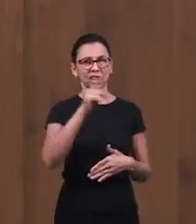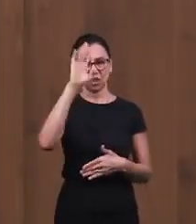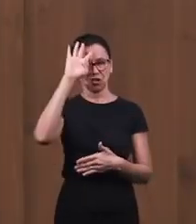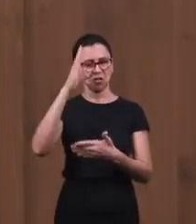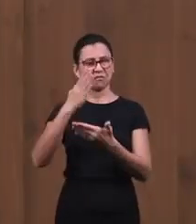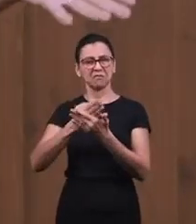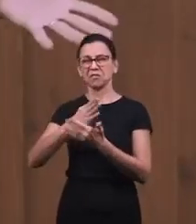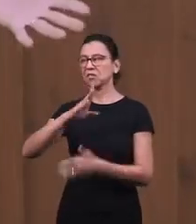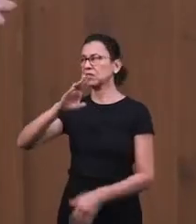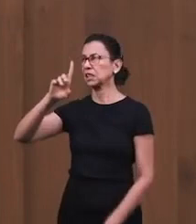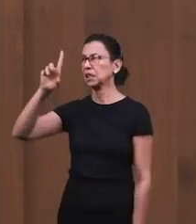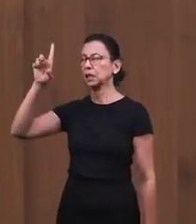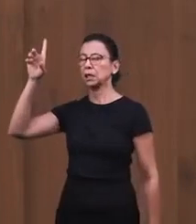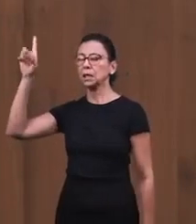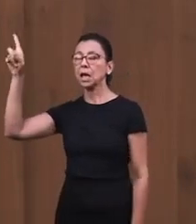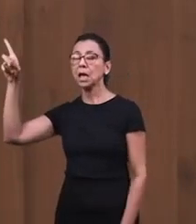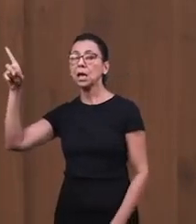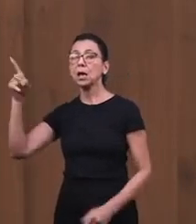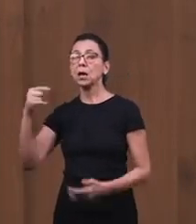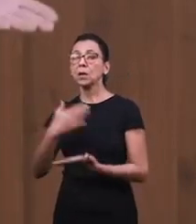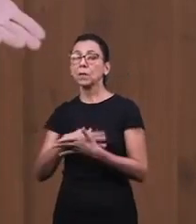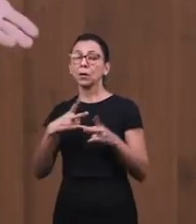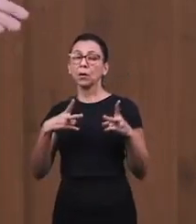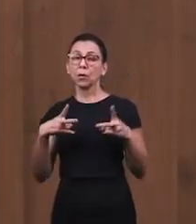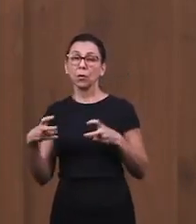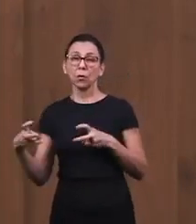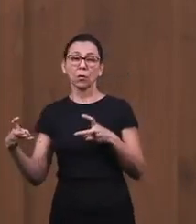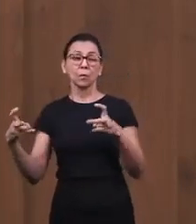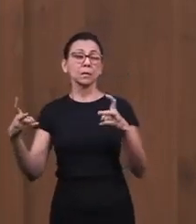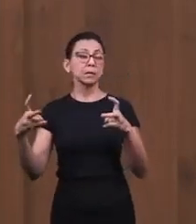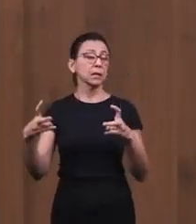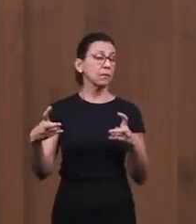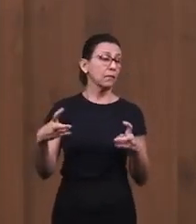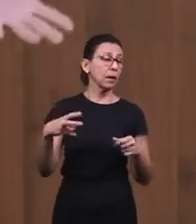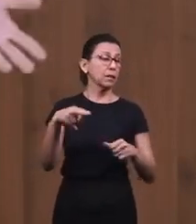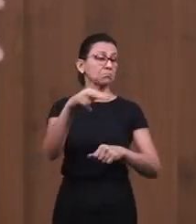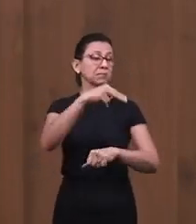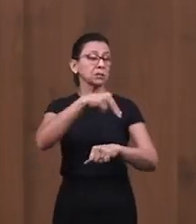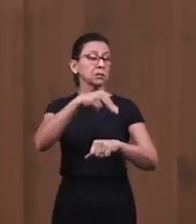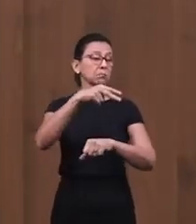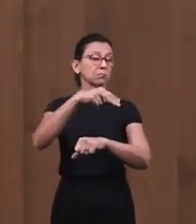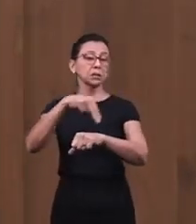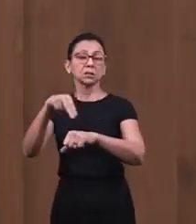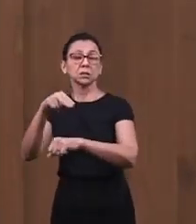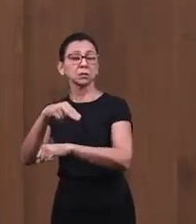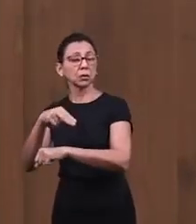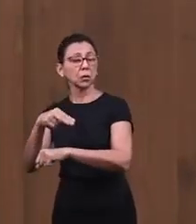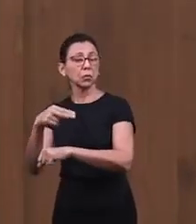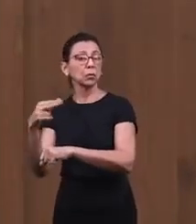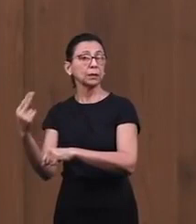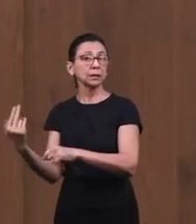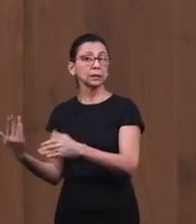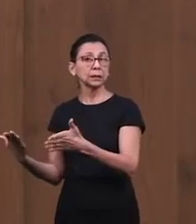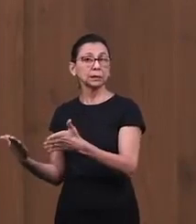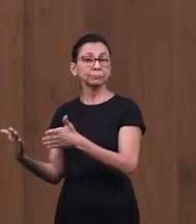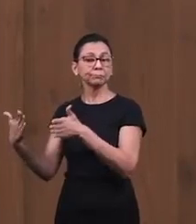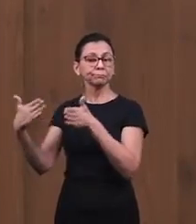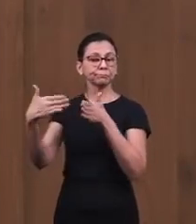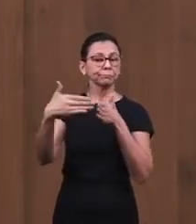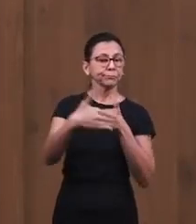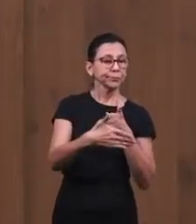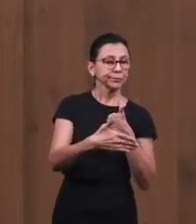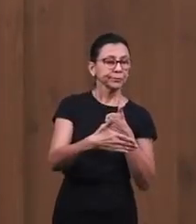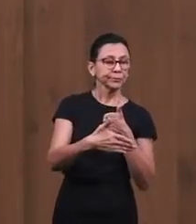trust the Lord. They started seeing the nations around and the gods and the customs of those nations. And